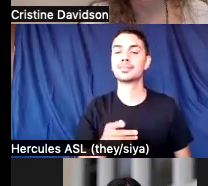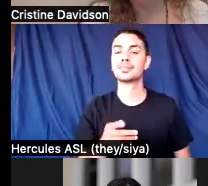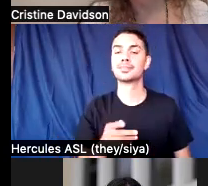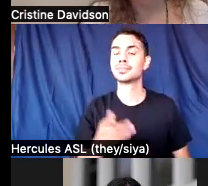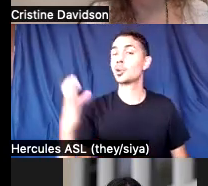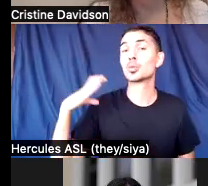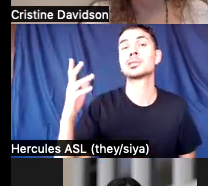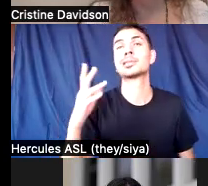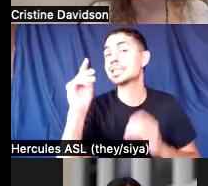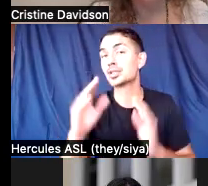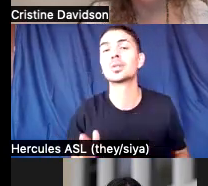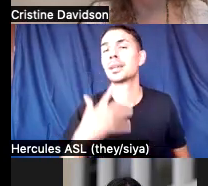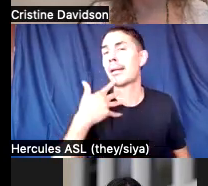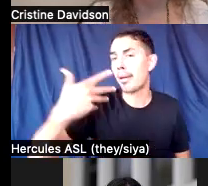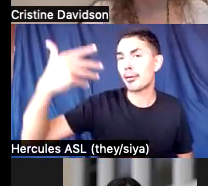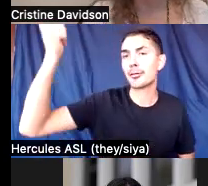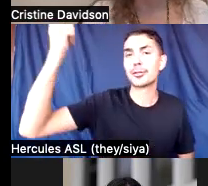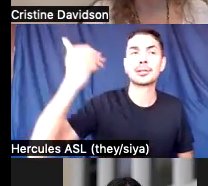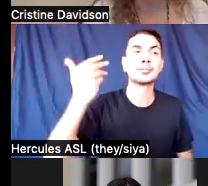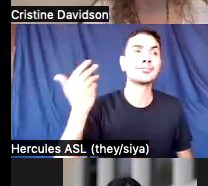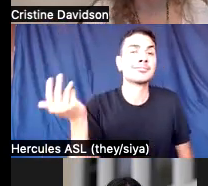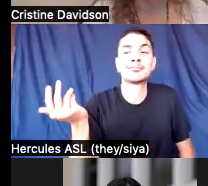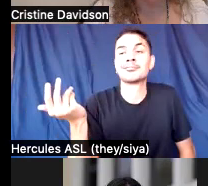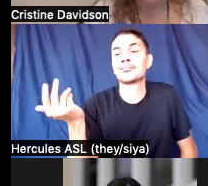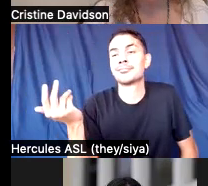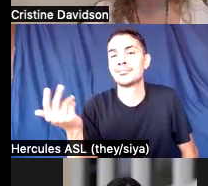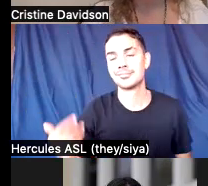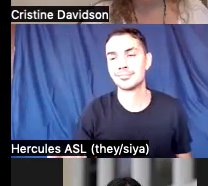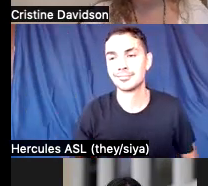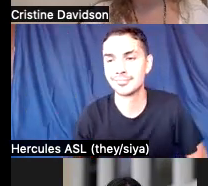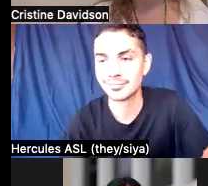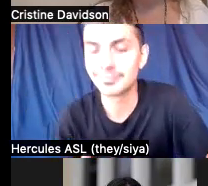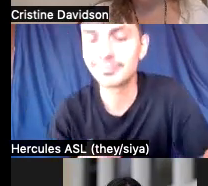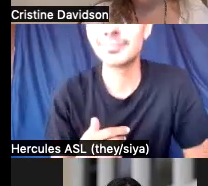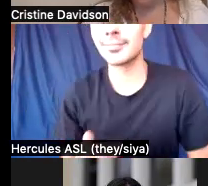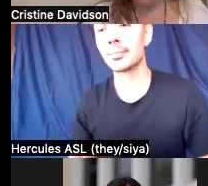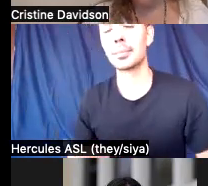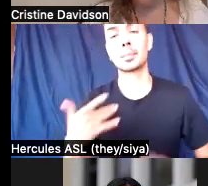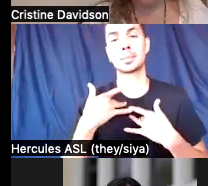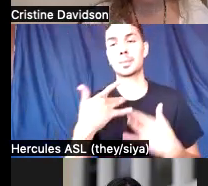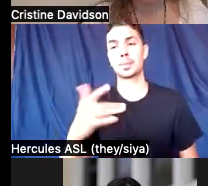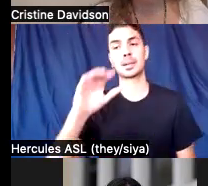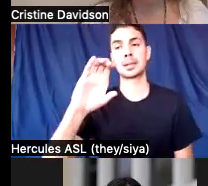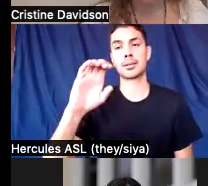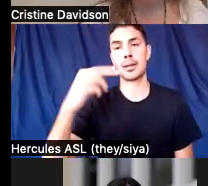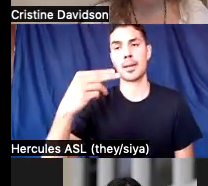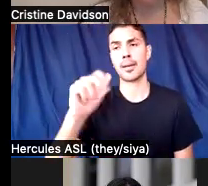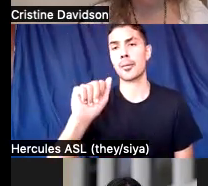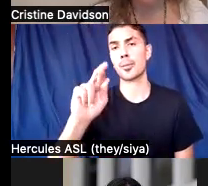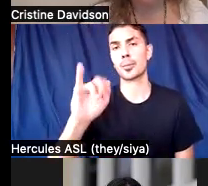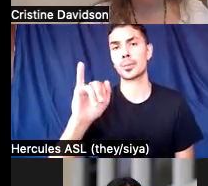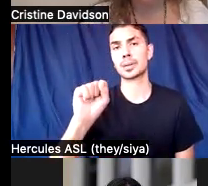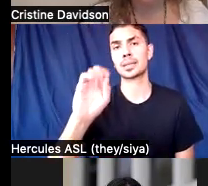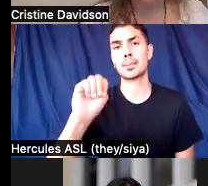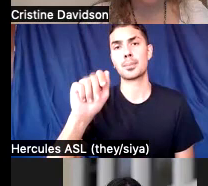Yeah, elders, they're usually charismatic. People are drawn to them for whatever